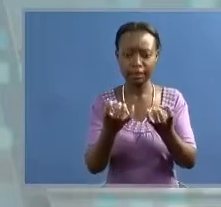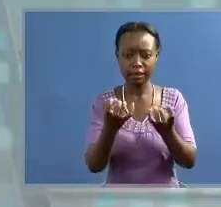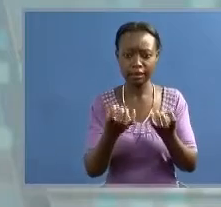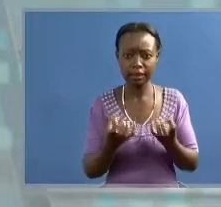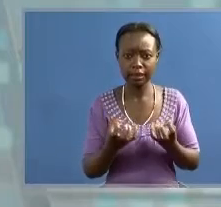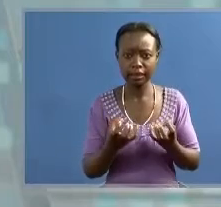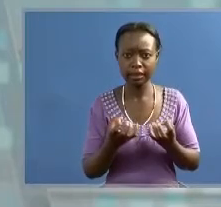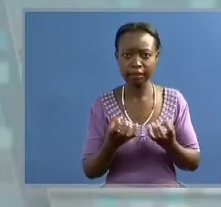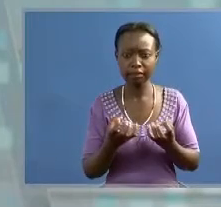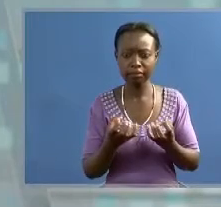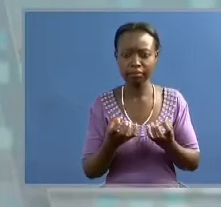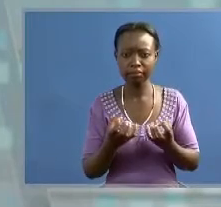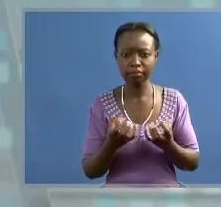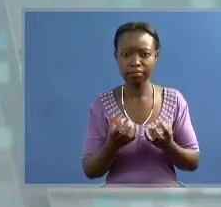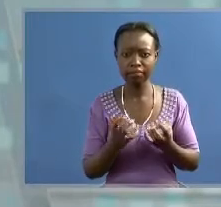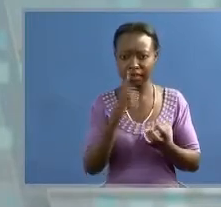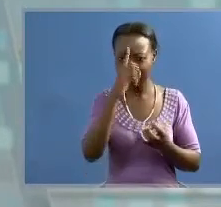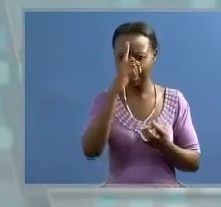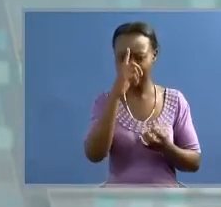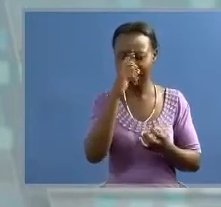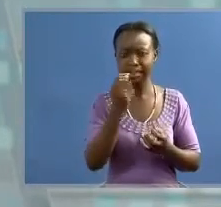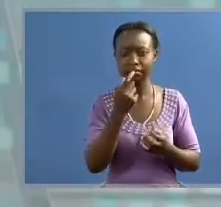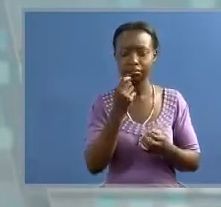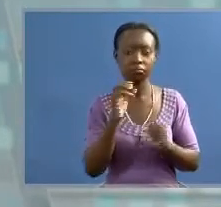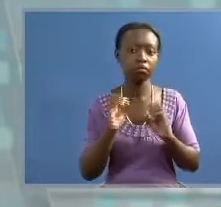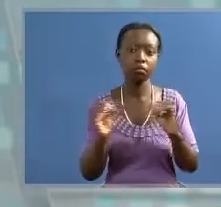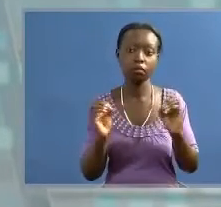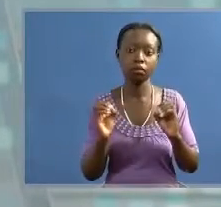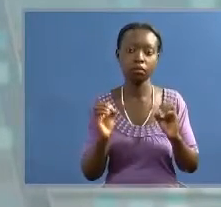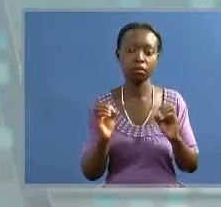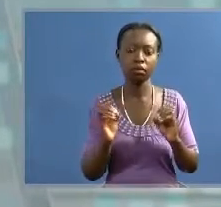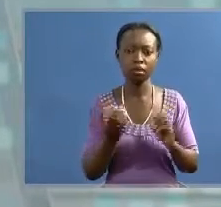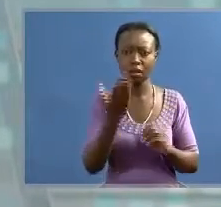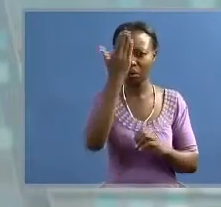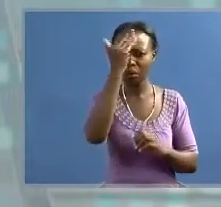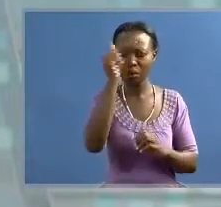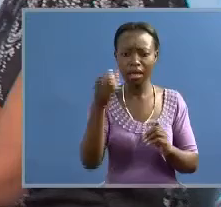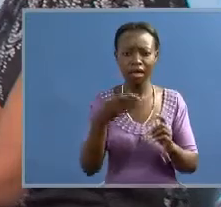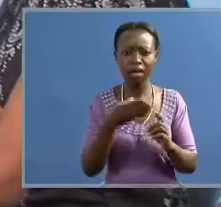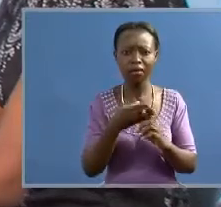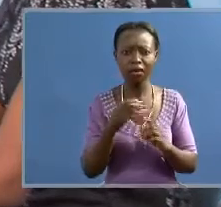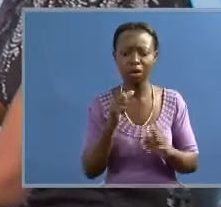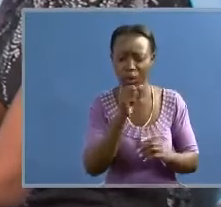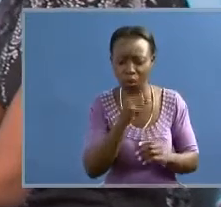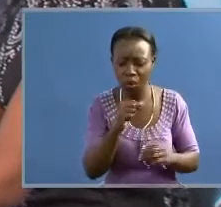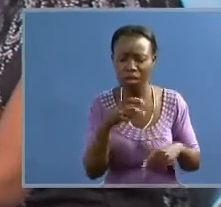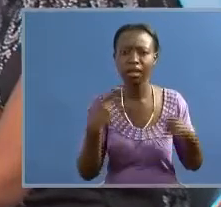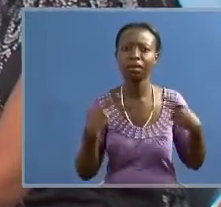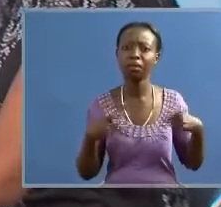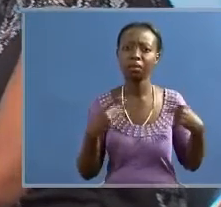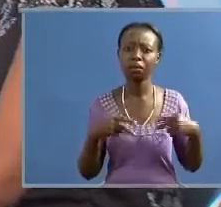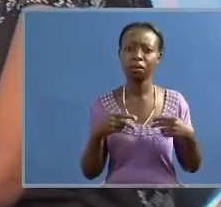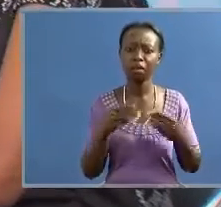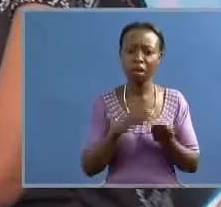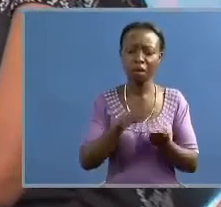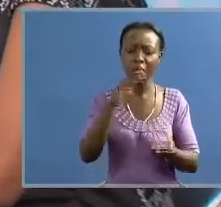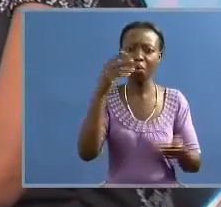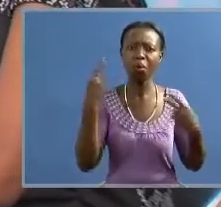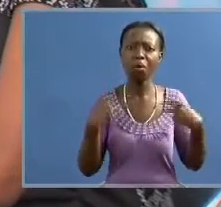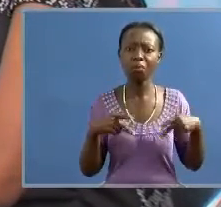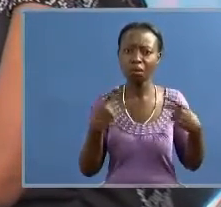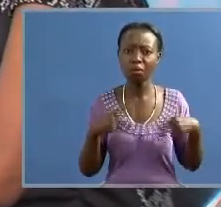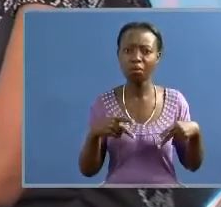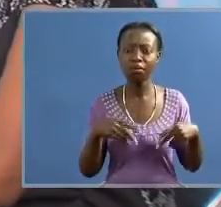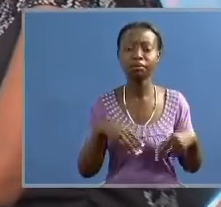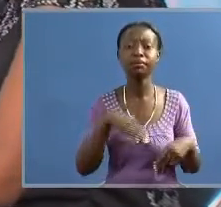serious medical attention. Right. So why is it affecting the older generation as per now? Most of the people, unfortunately, who've lost